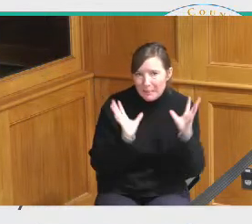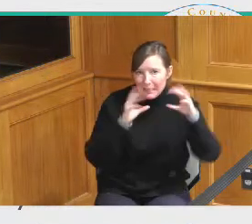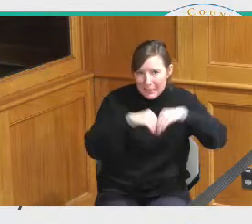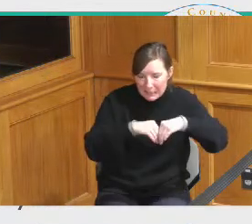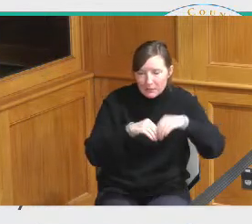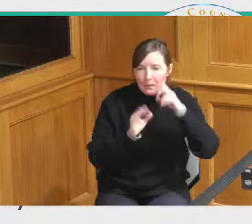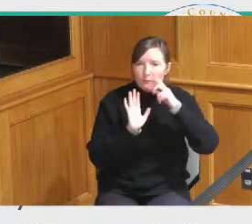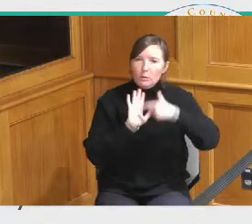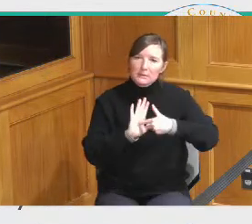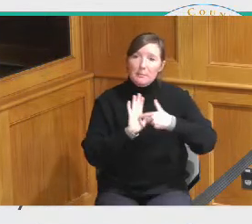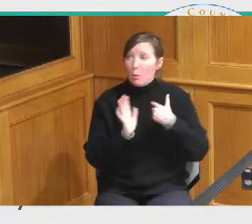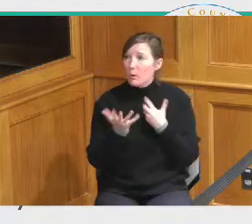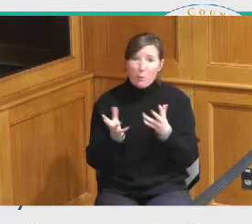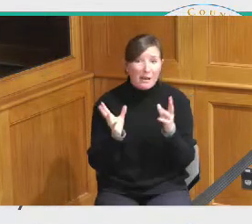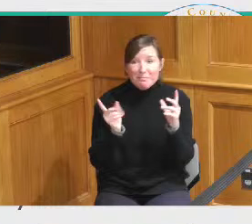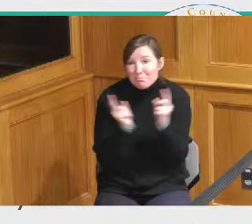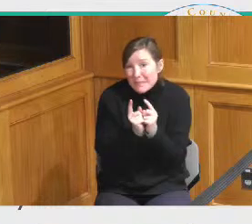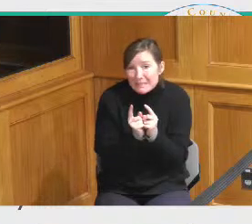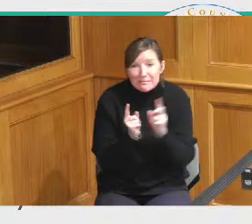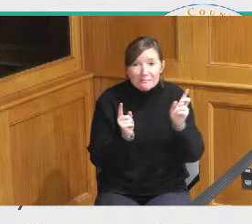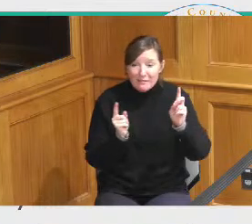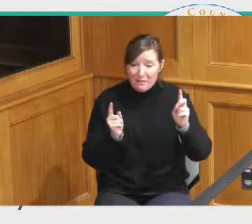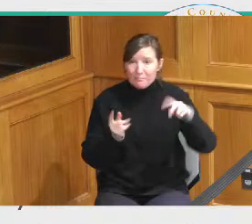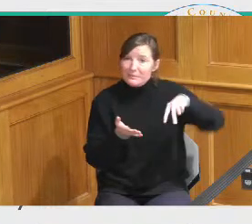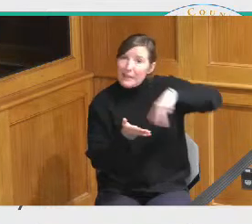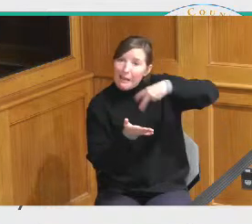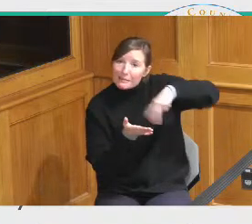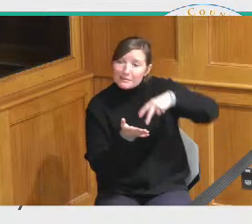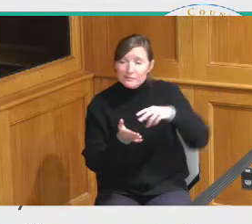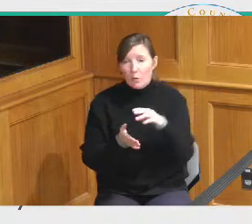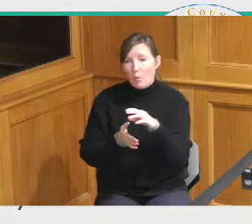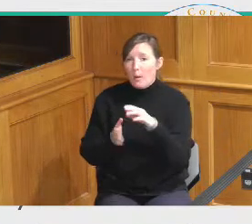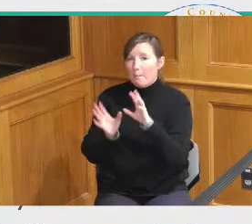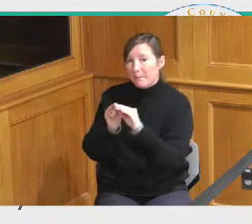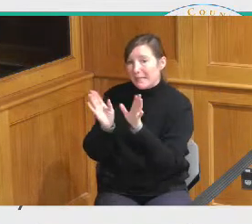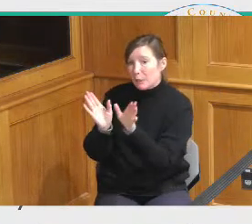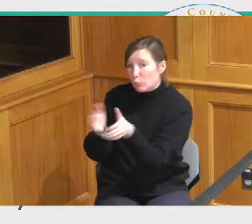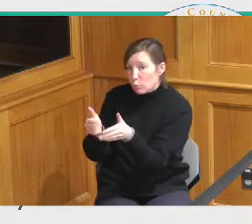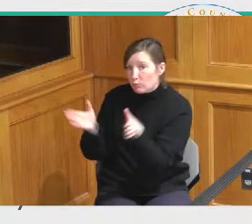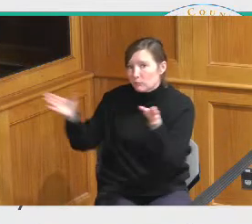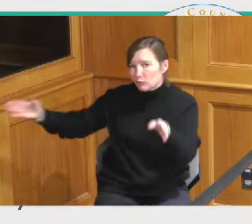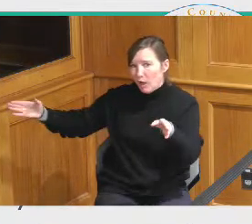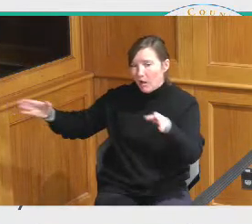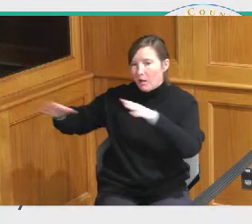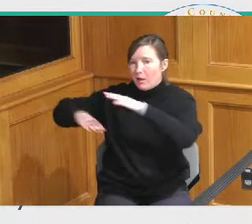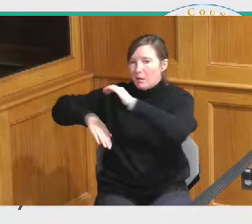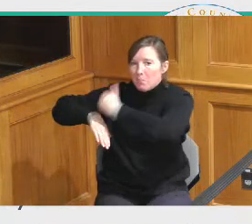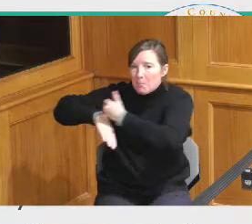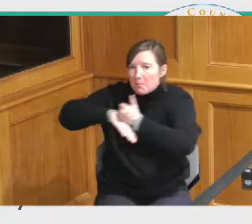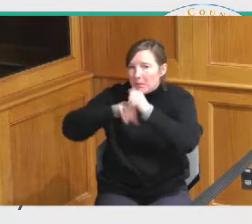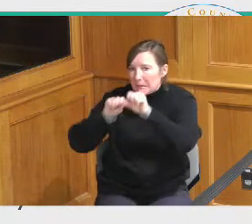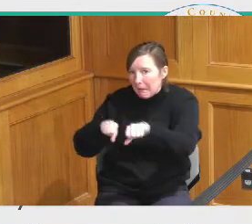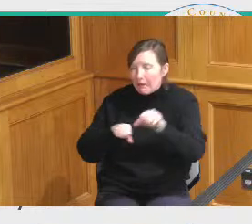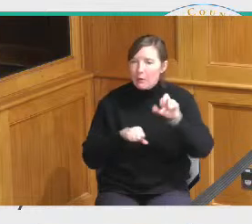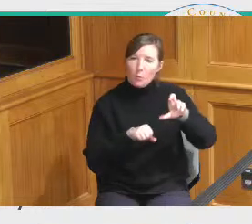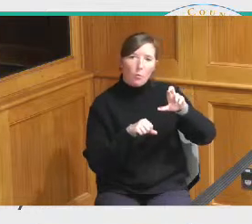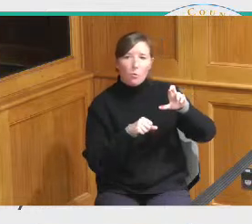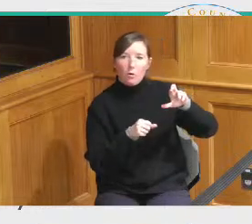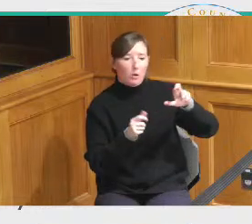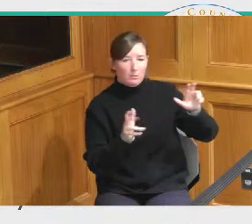more meeting room space, more ballroom space within the hotel itself, additional